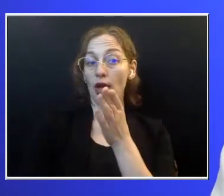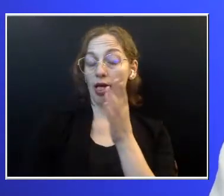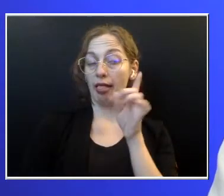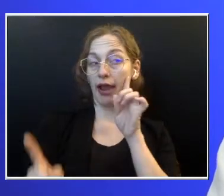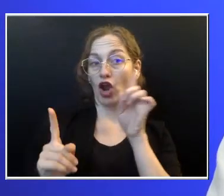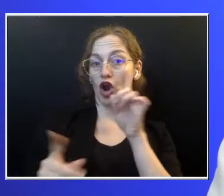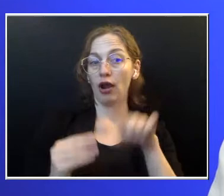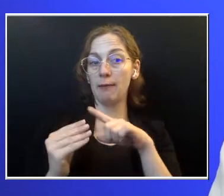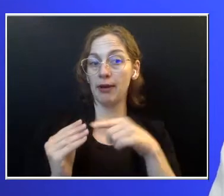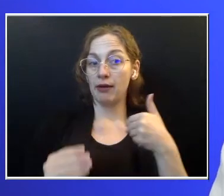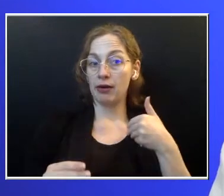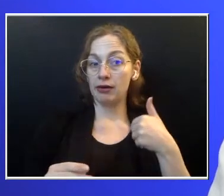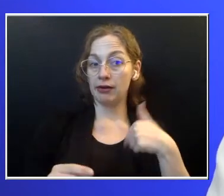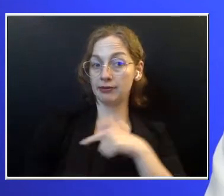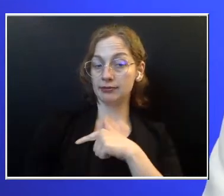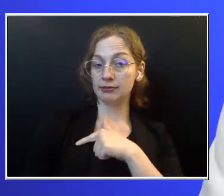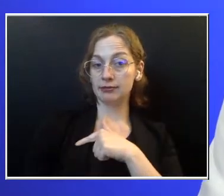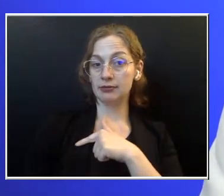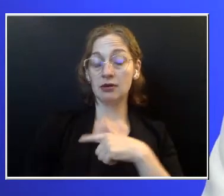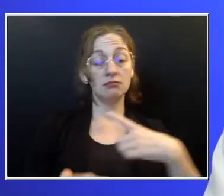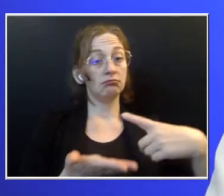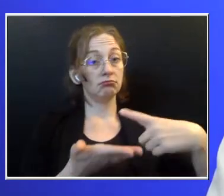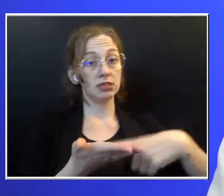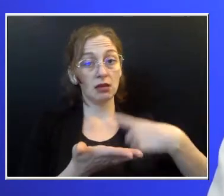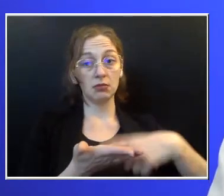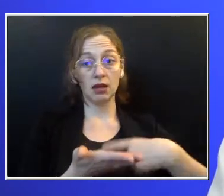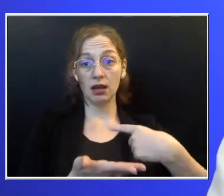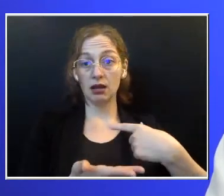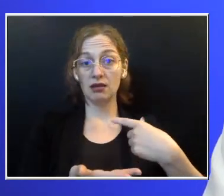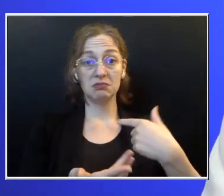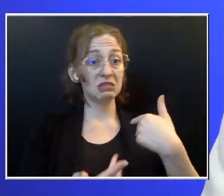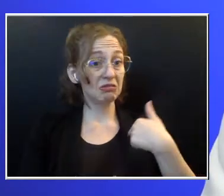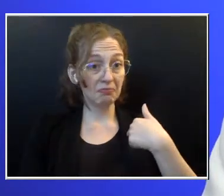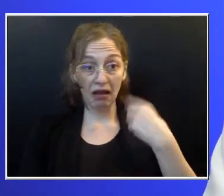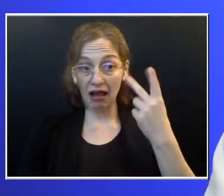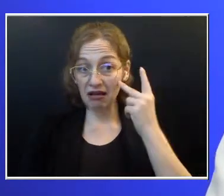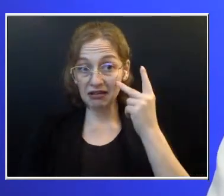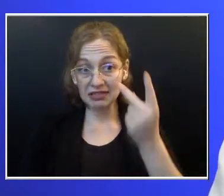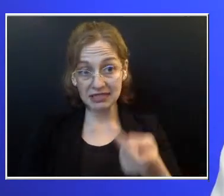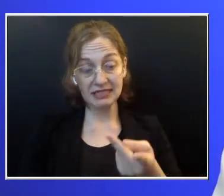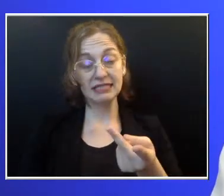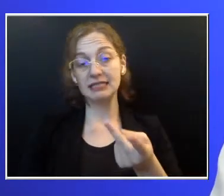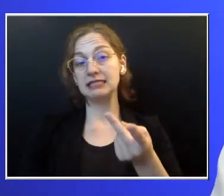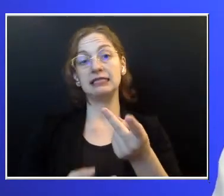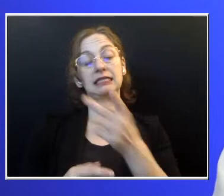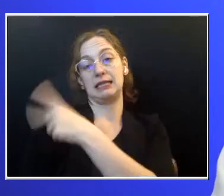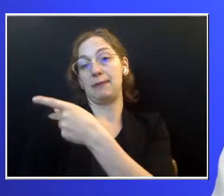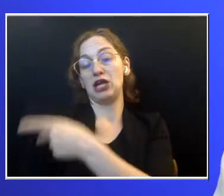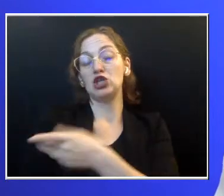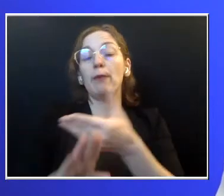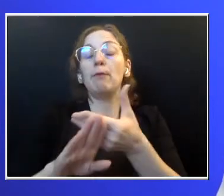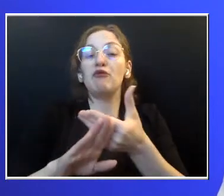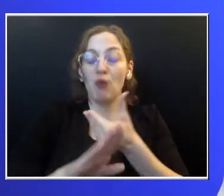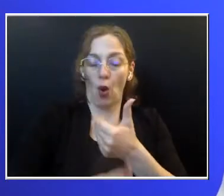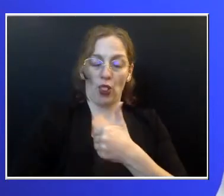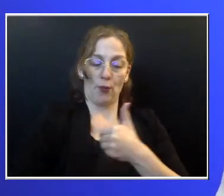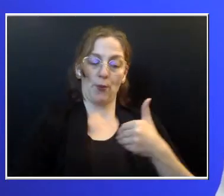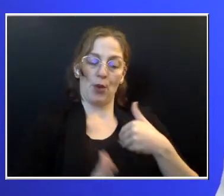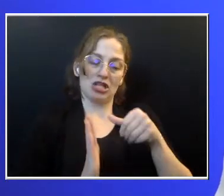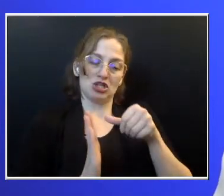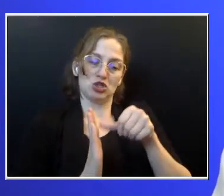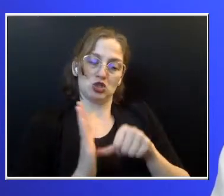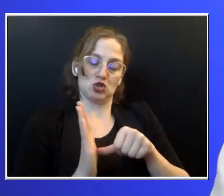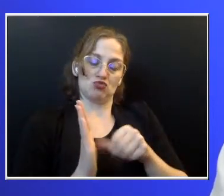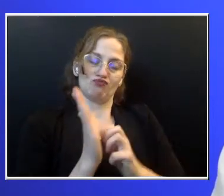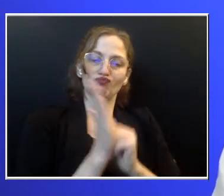may see a patient before the breast surgical oncologist. And so we have to be sort of